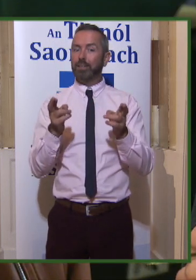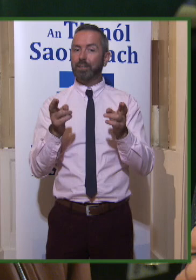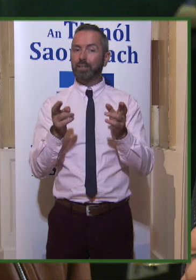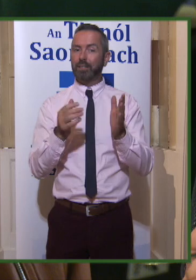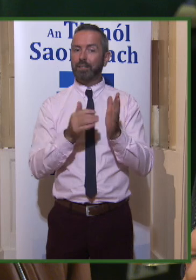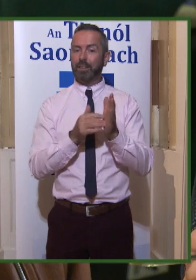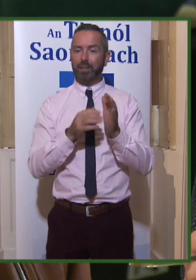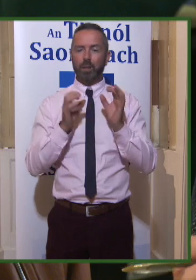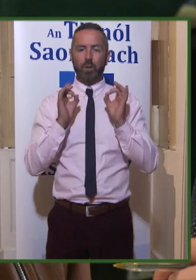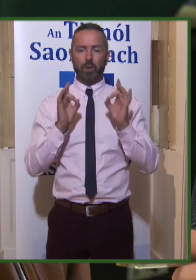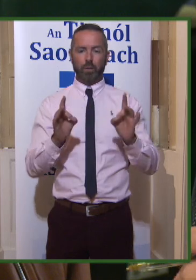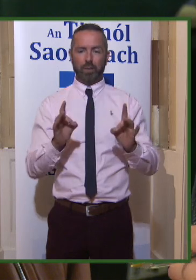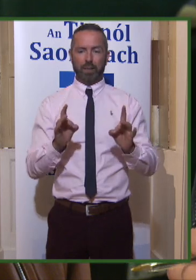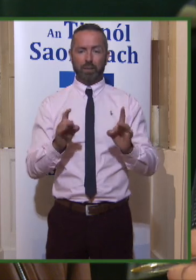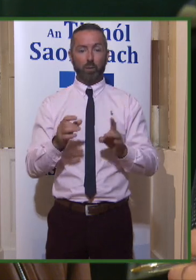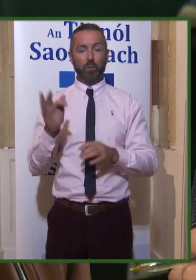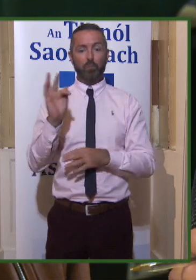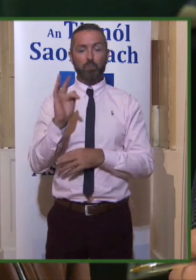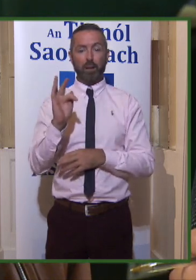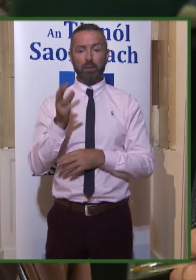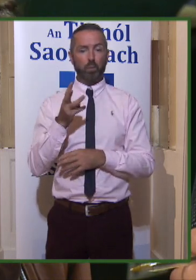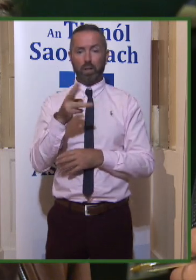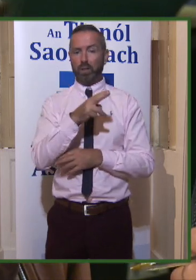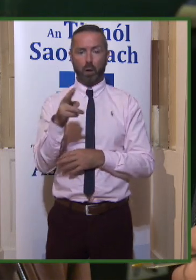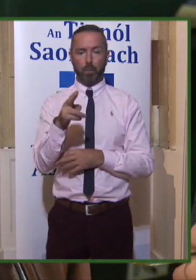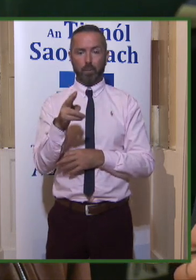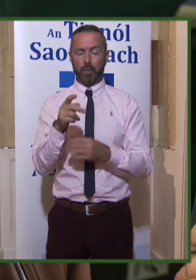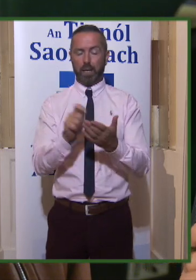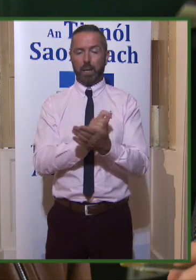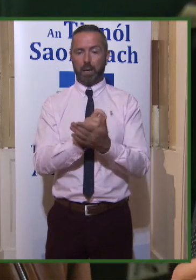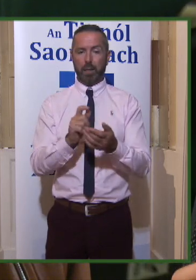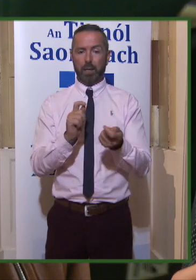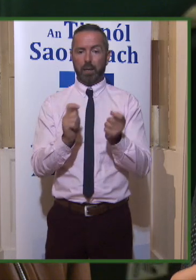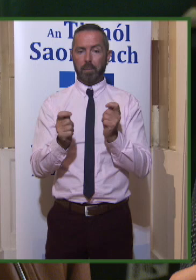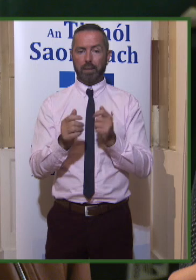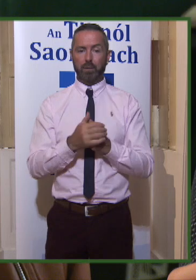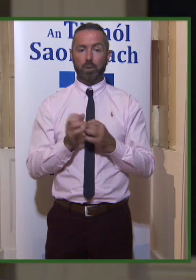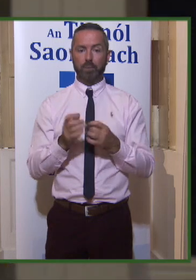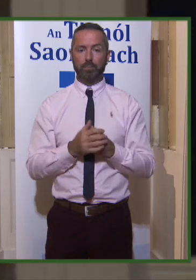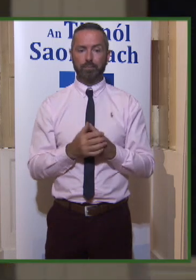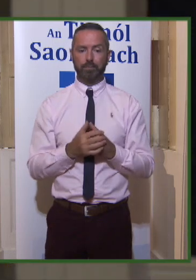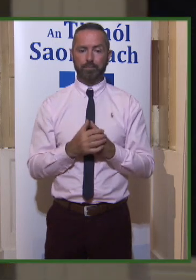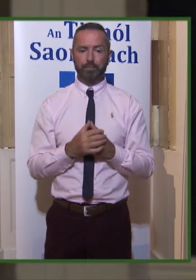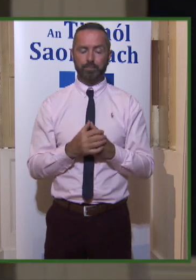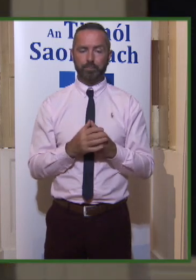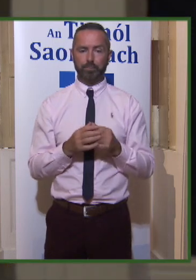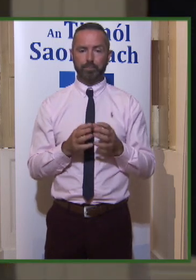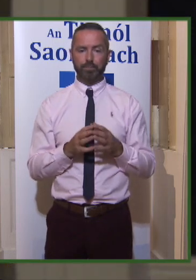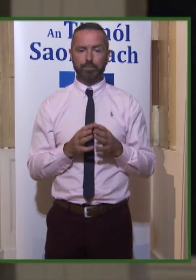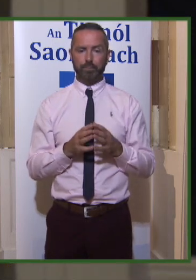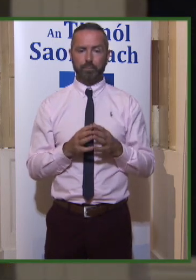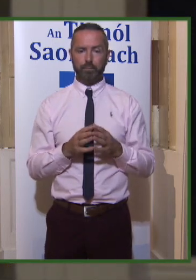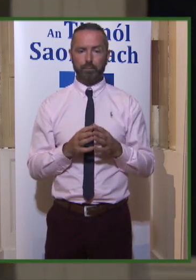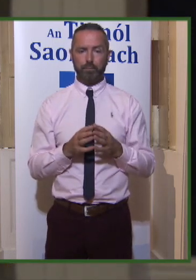Great. Okay, Francis, can I move on? Okay, thank you. Okay, so that was